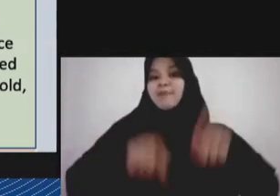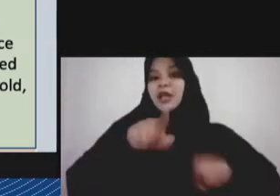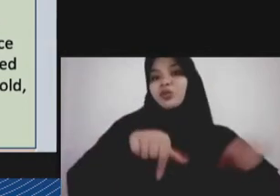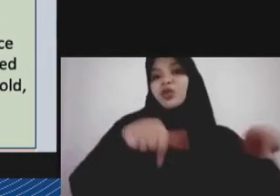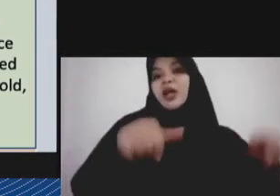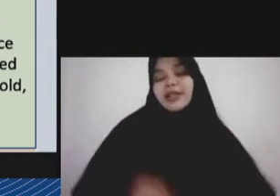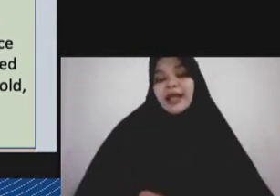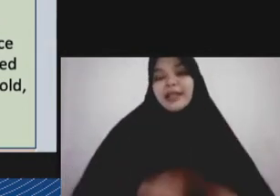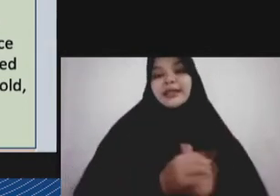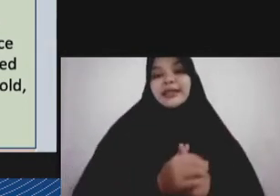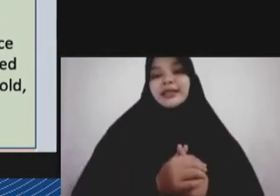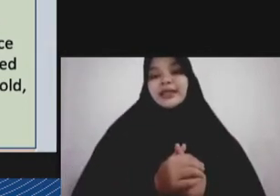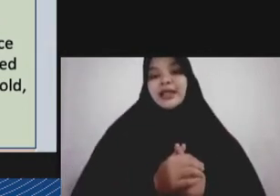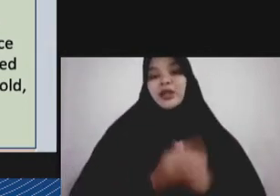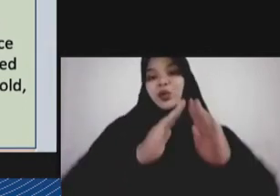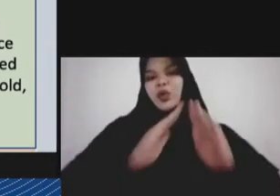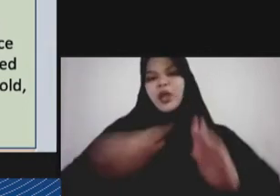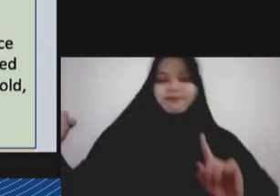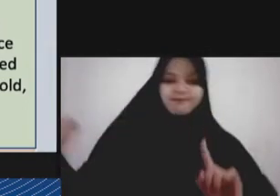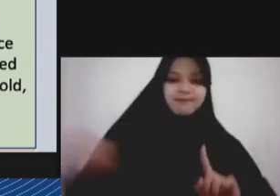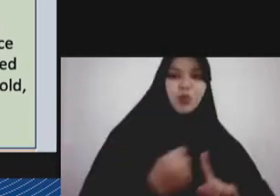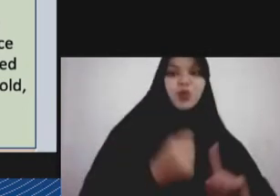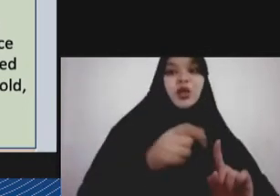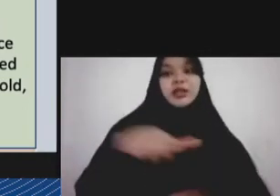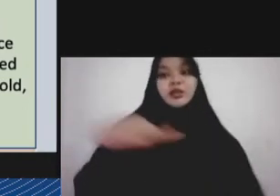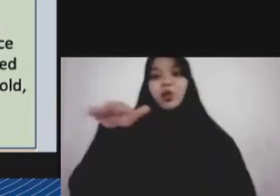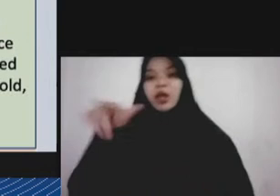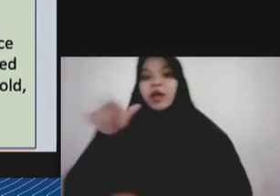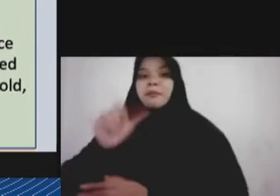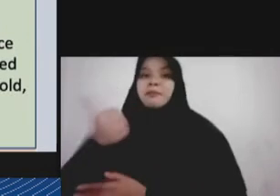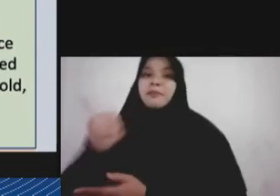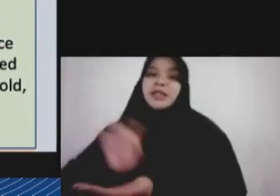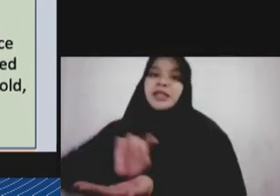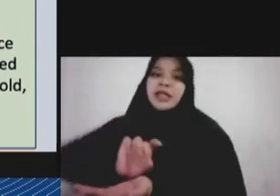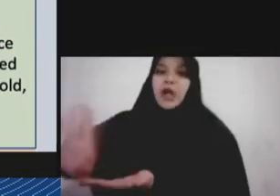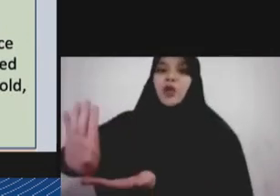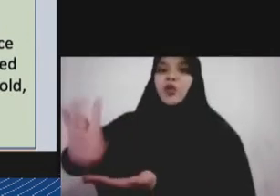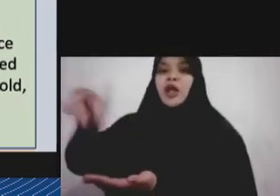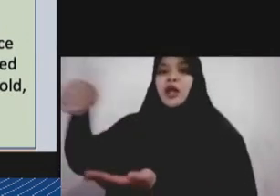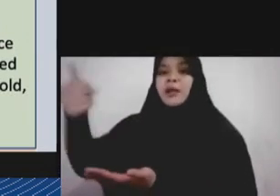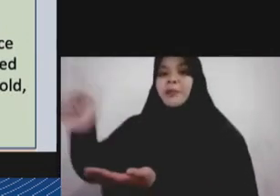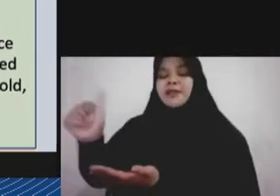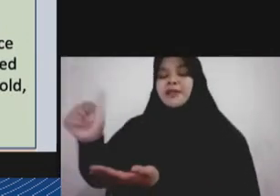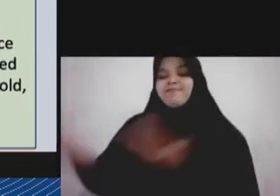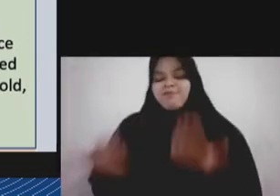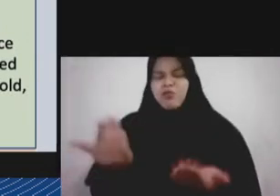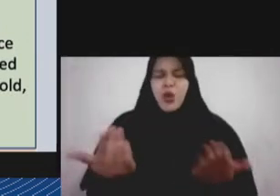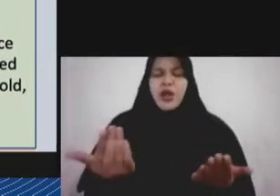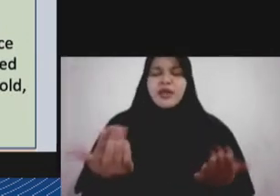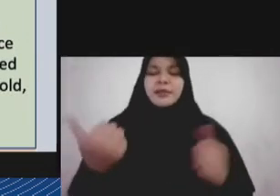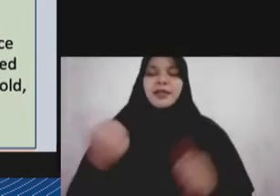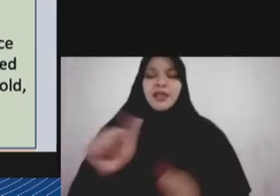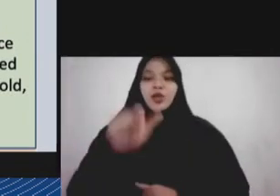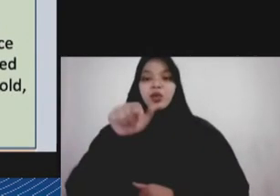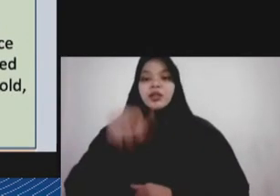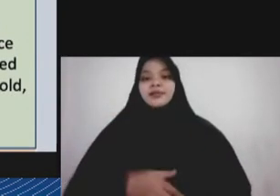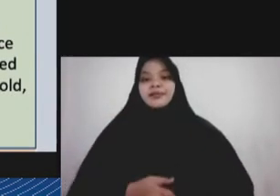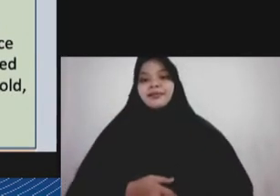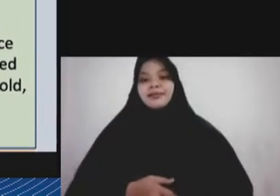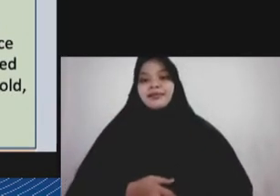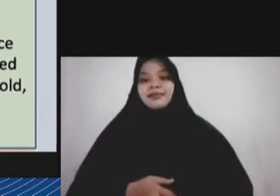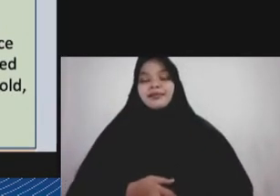violence that have been rife so far can be eliminated and as far as possible eliminated in people's